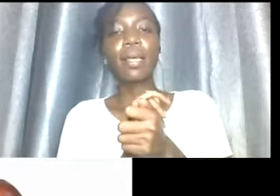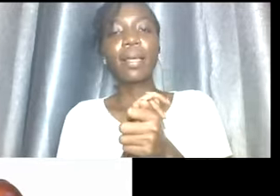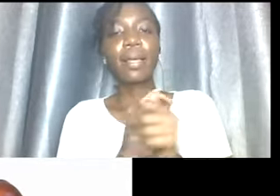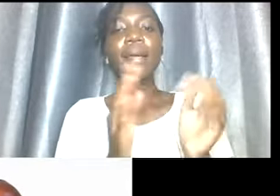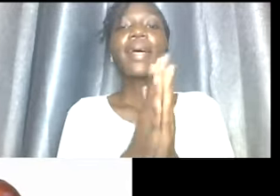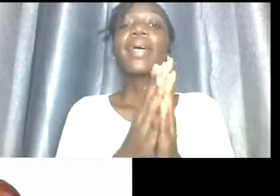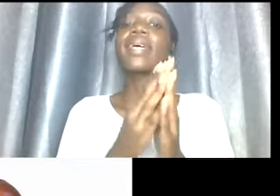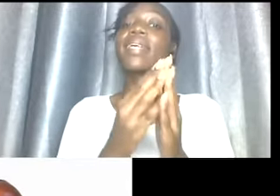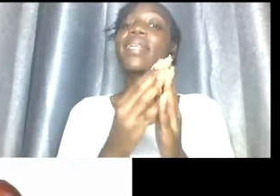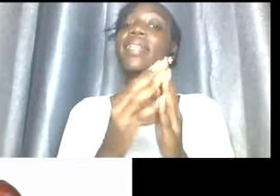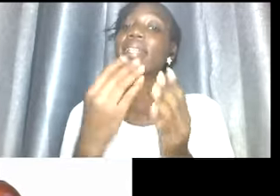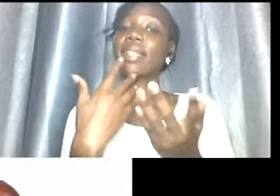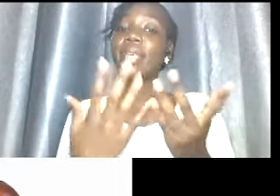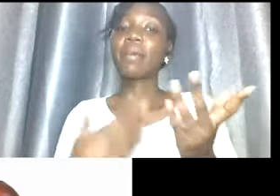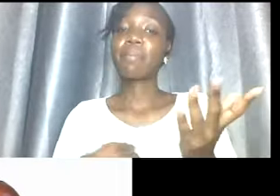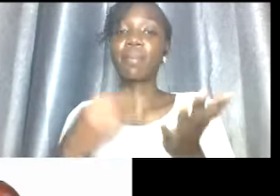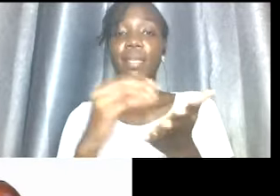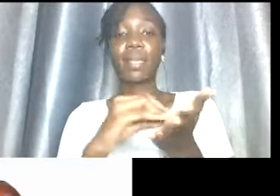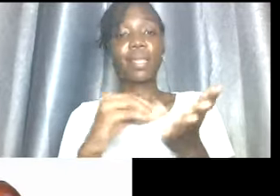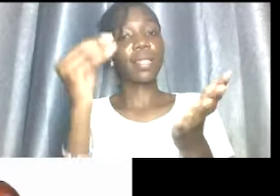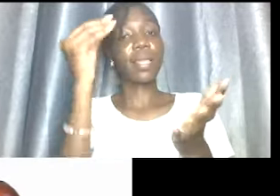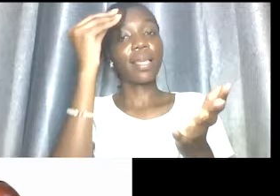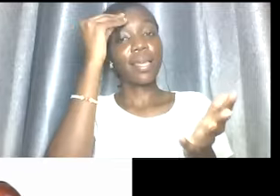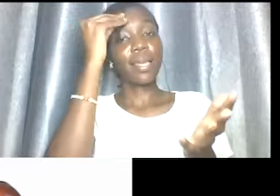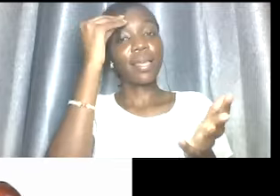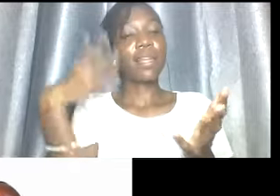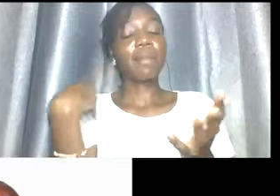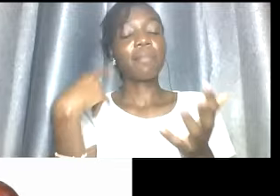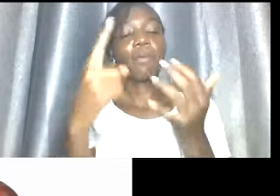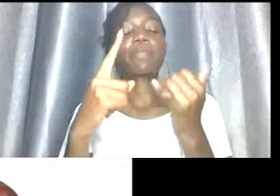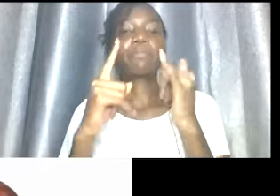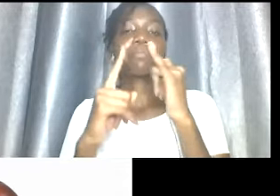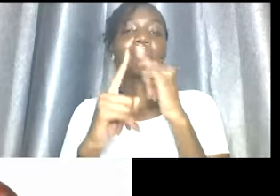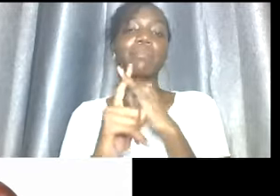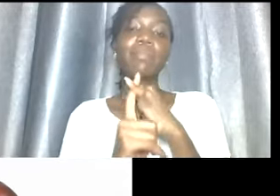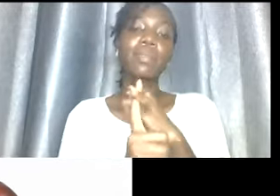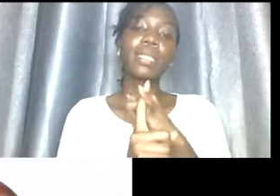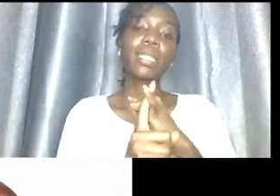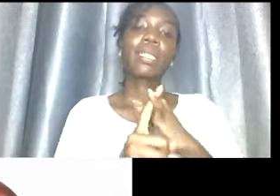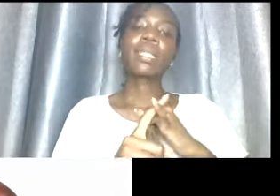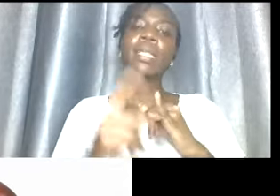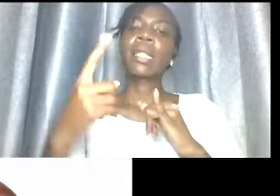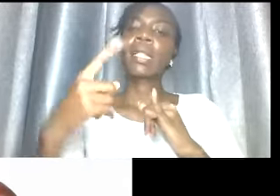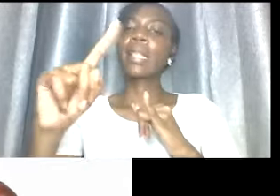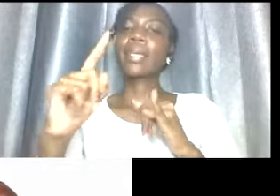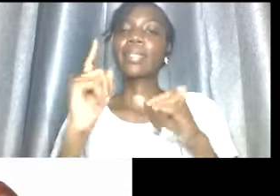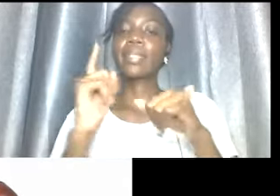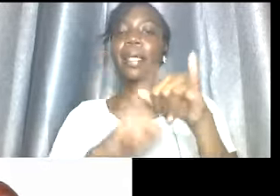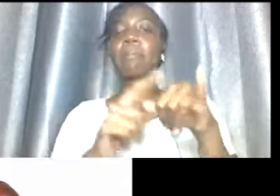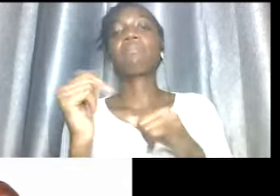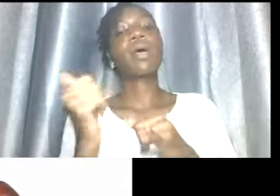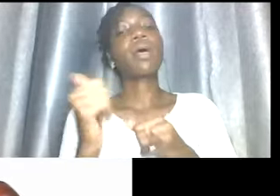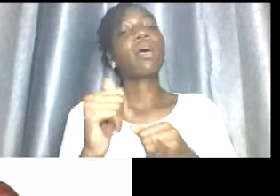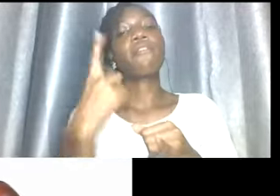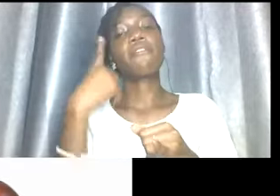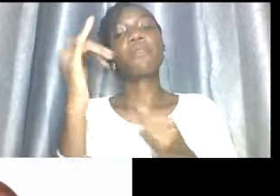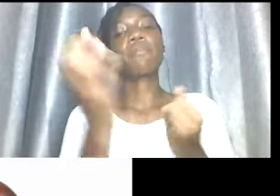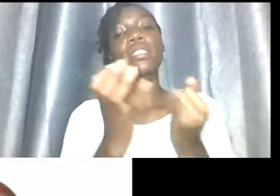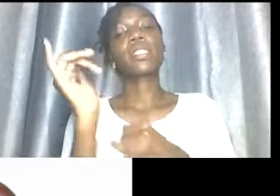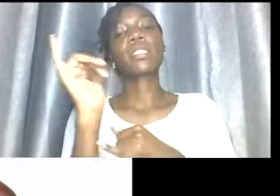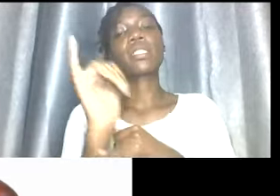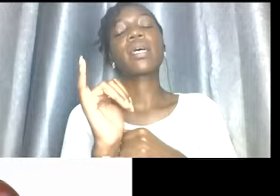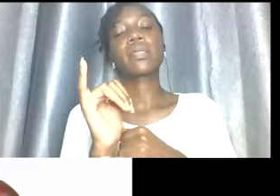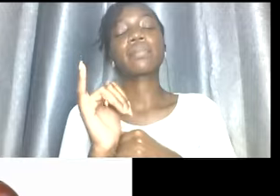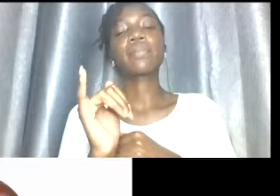from that was that, one, it probably wasn't the right time for that business, because timing